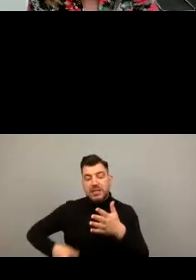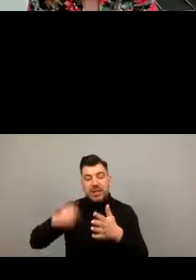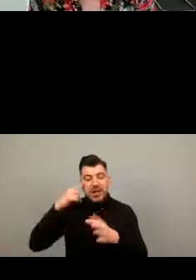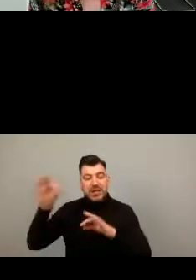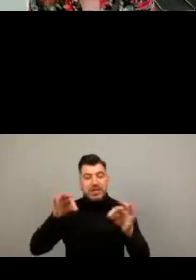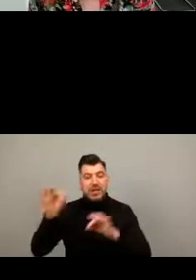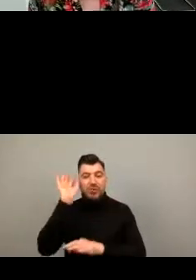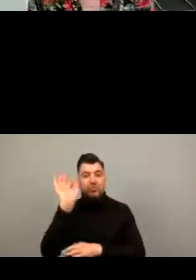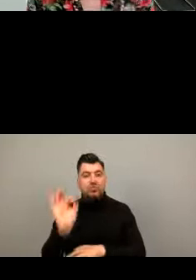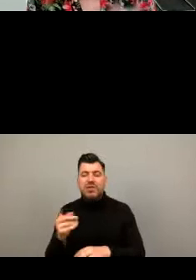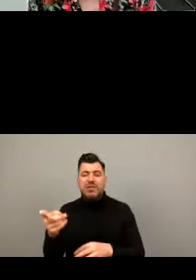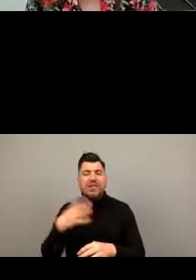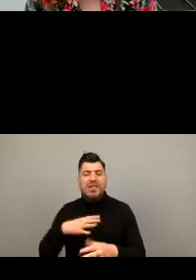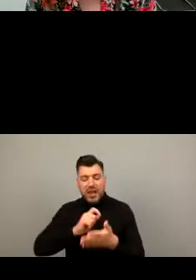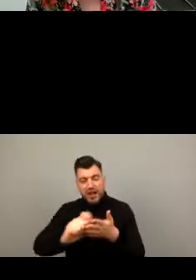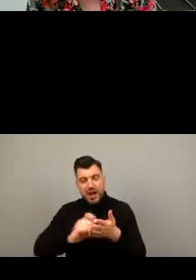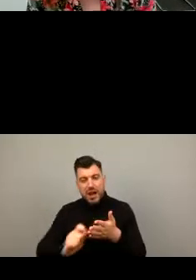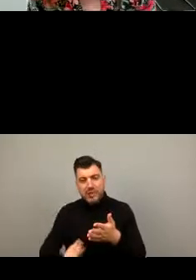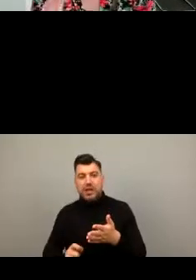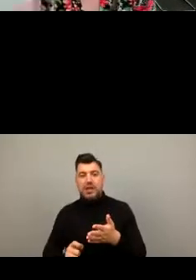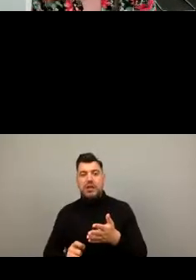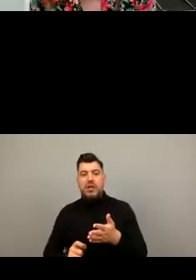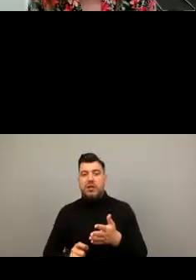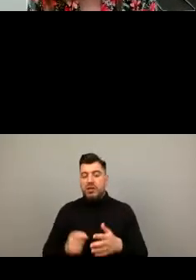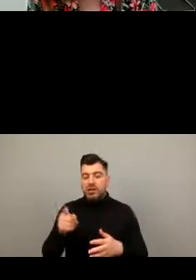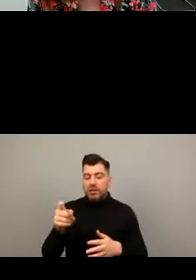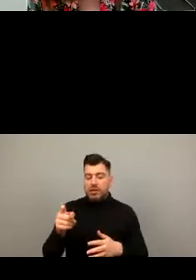What are you going to work on? You're going to improve your texts.